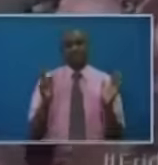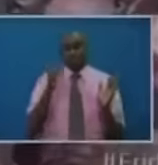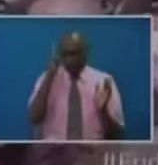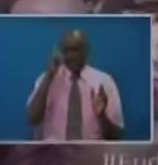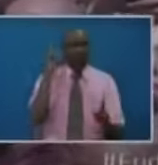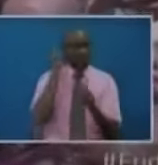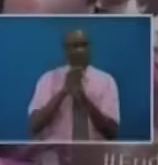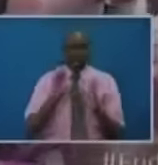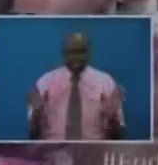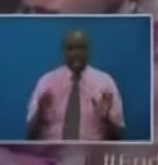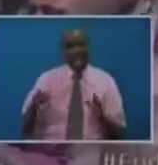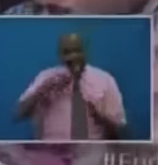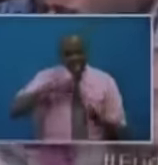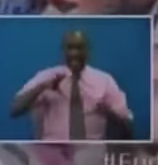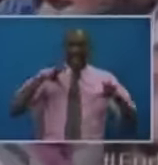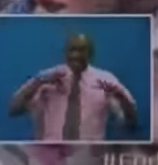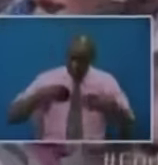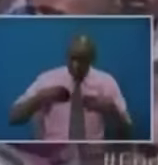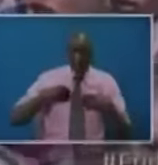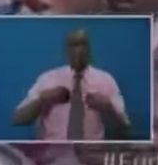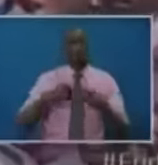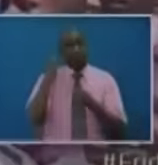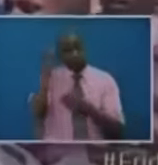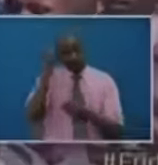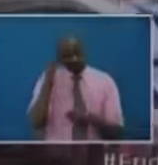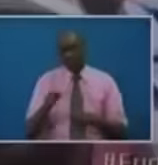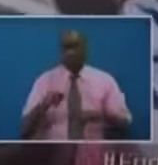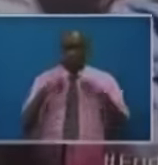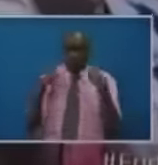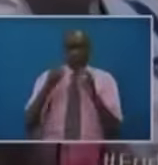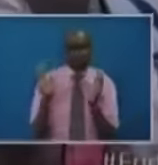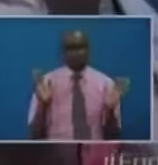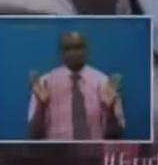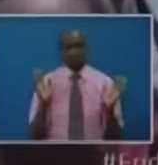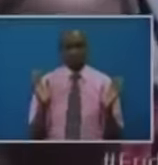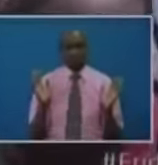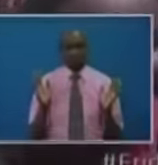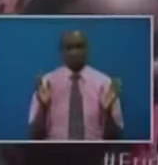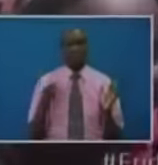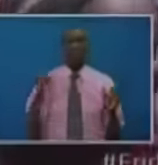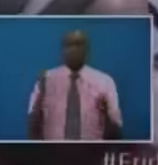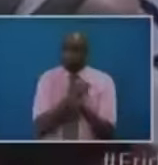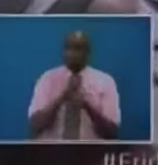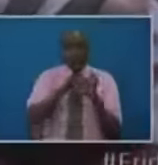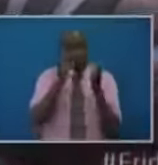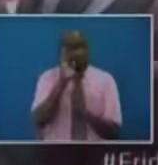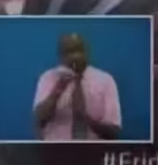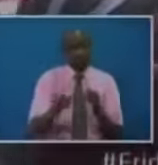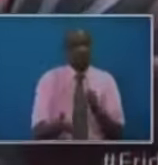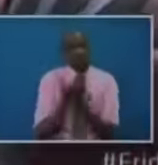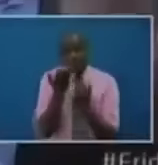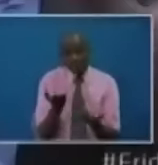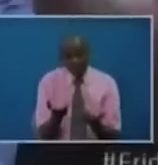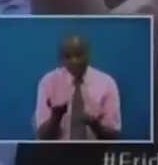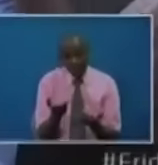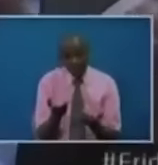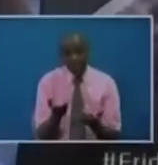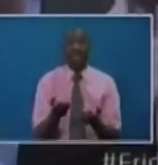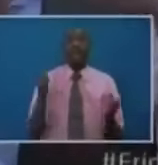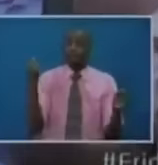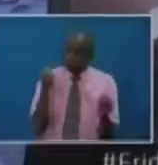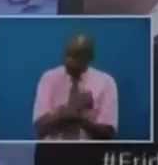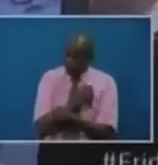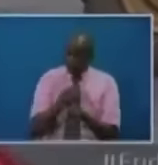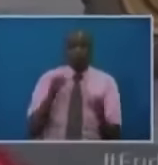objective. Usikubali kuingizwa katika siasa ya mgawanyiko. Huwezi ukasaidiwa na kabila lako.